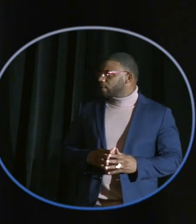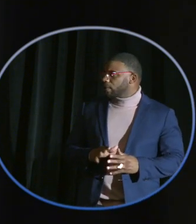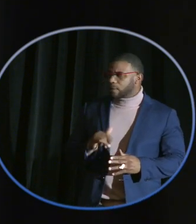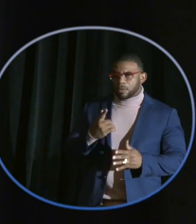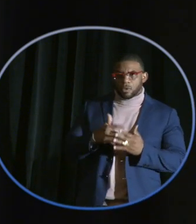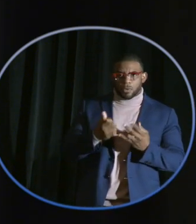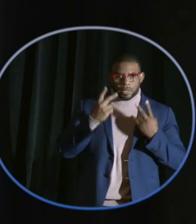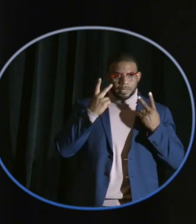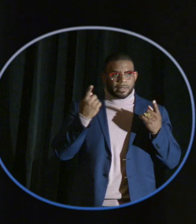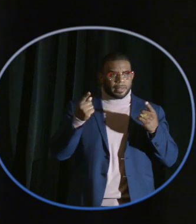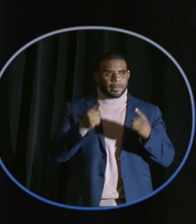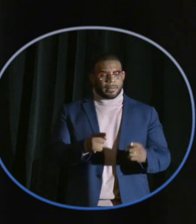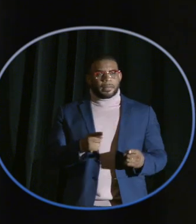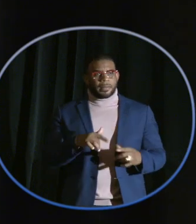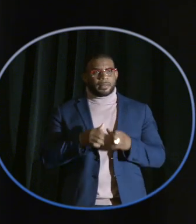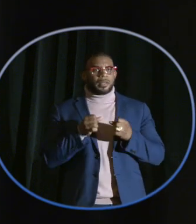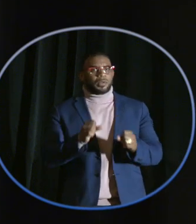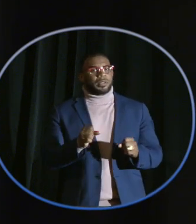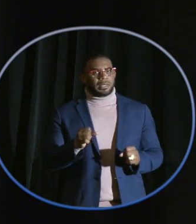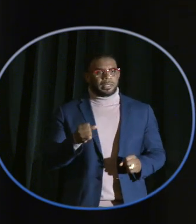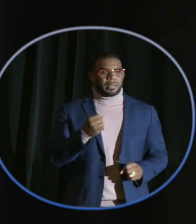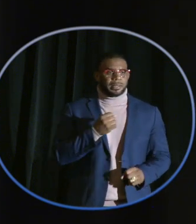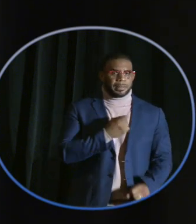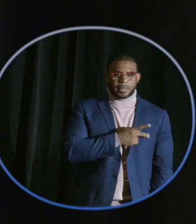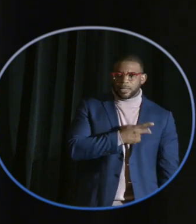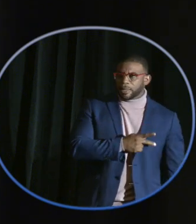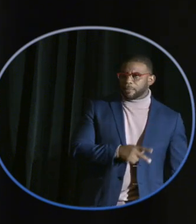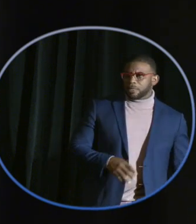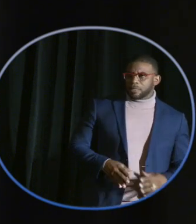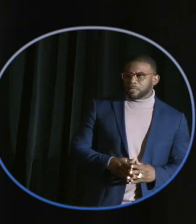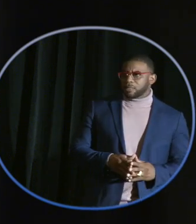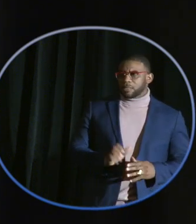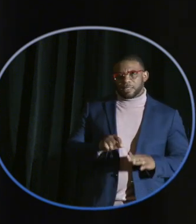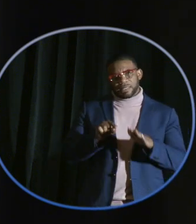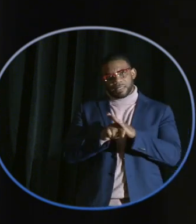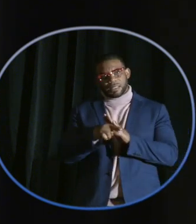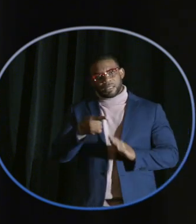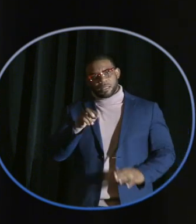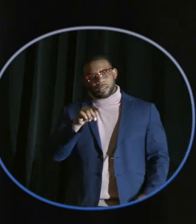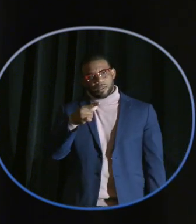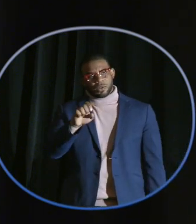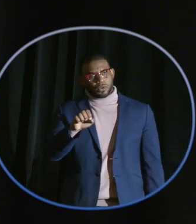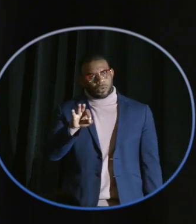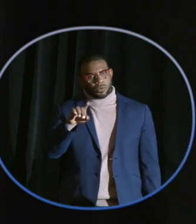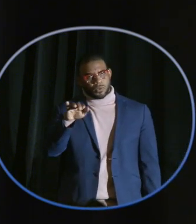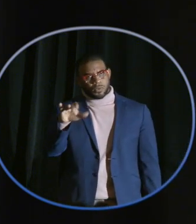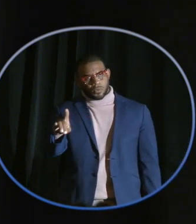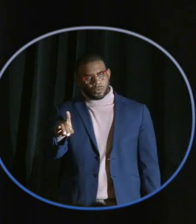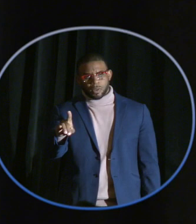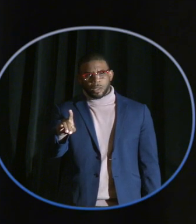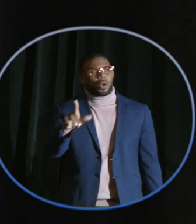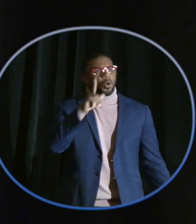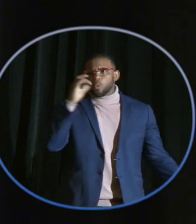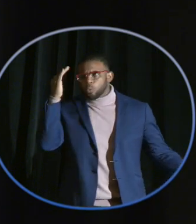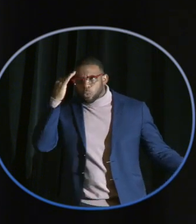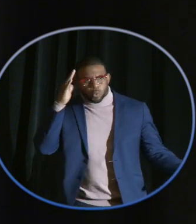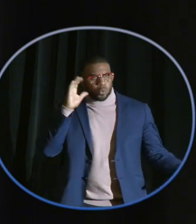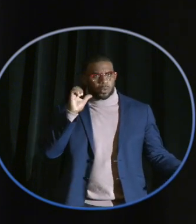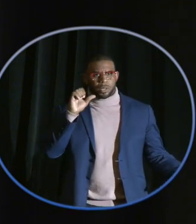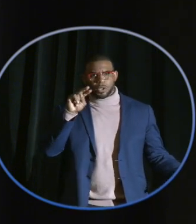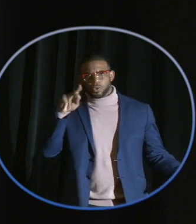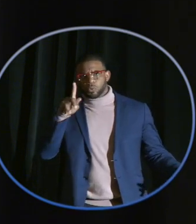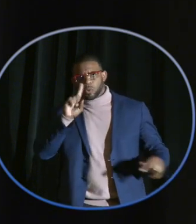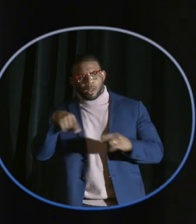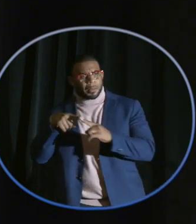of what we've seen happen in the streets of Minneapolis in the killing of George Floyd? Who knew that when Snoop